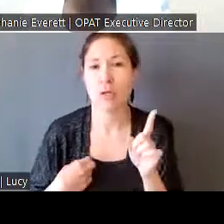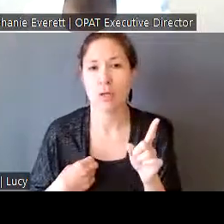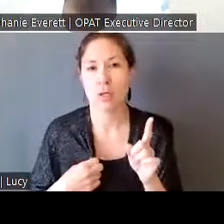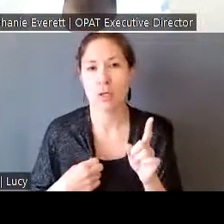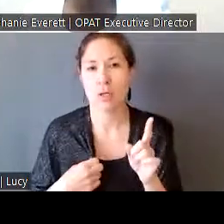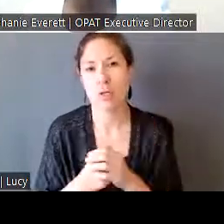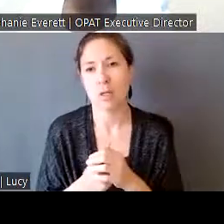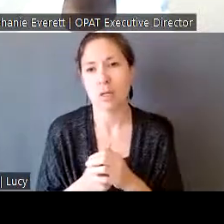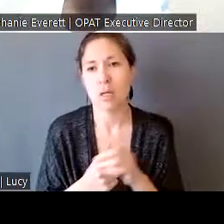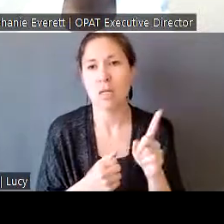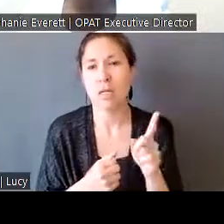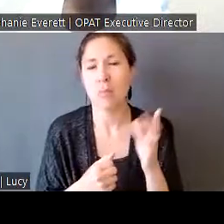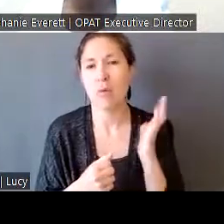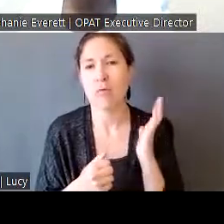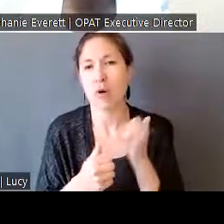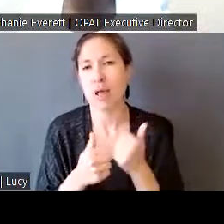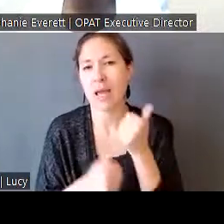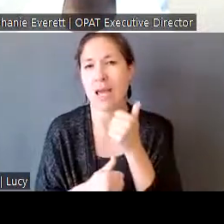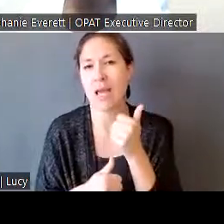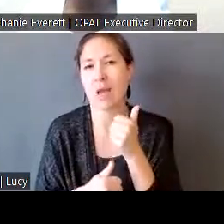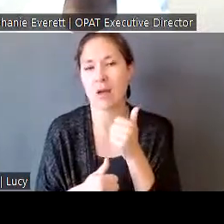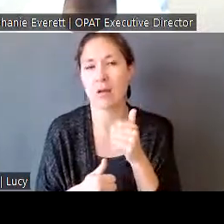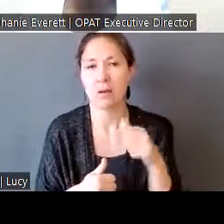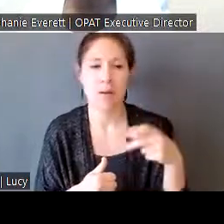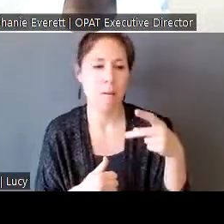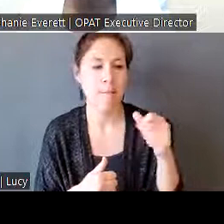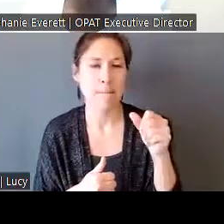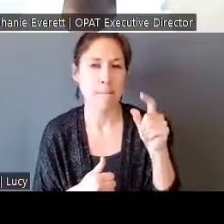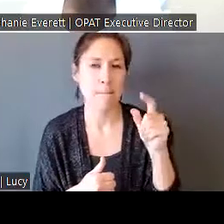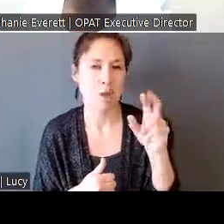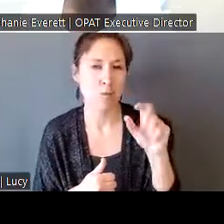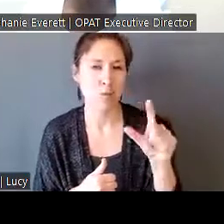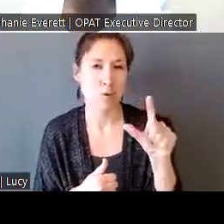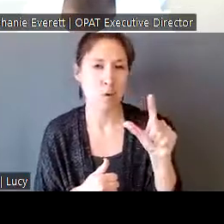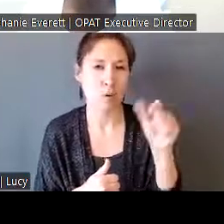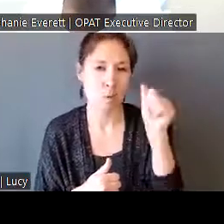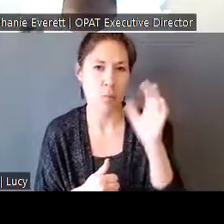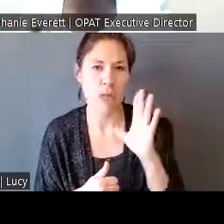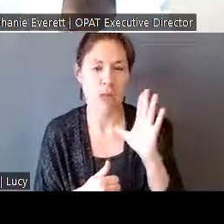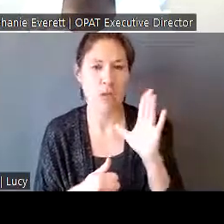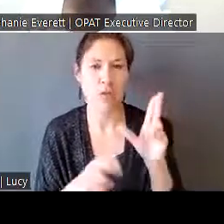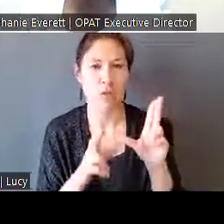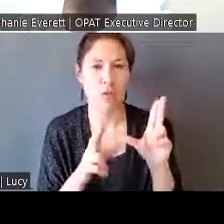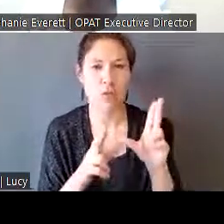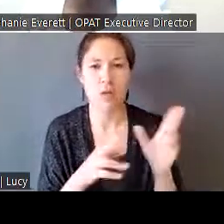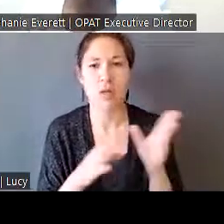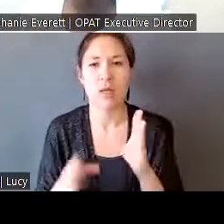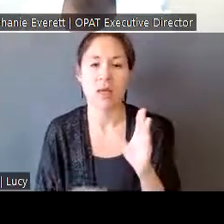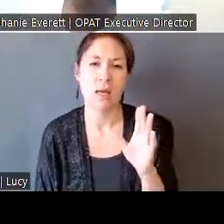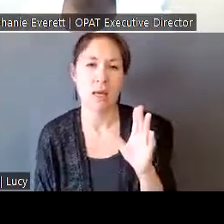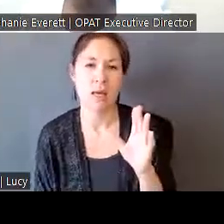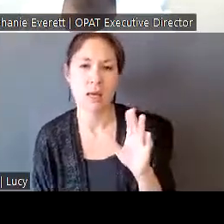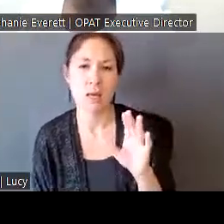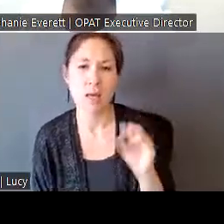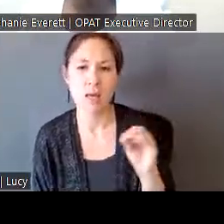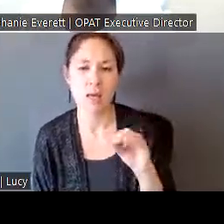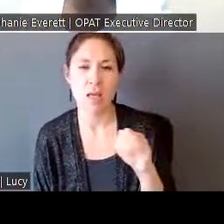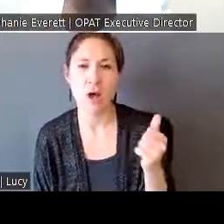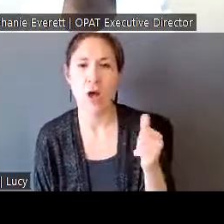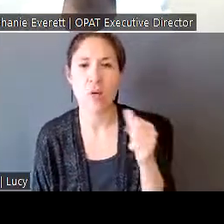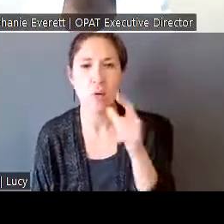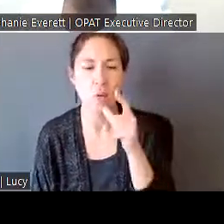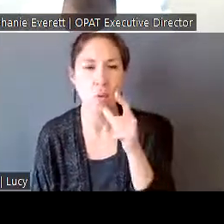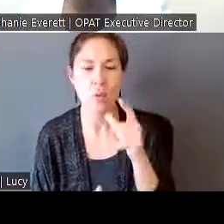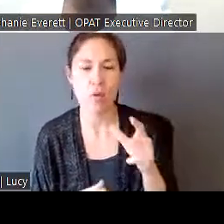Patrolmen's Union, and Larry Ellison, who also sits on the Boston Police Department. So we do have two commissioners